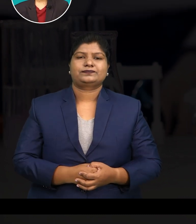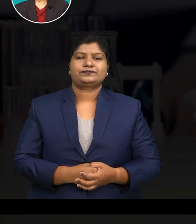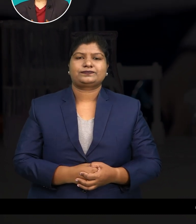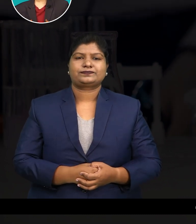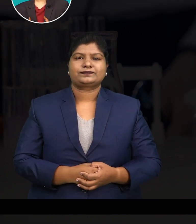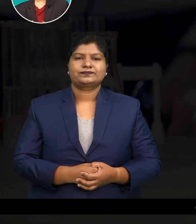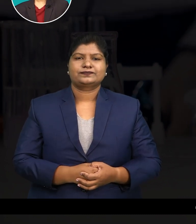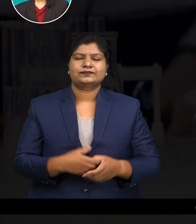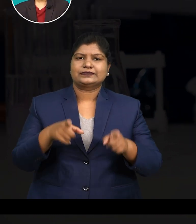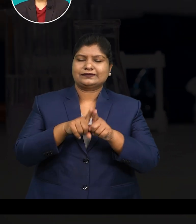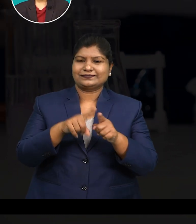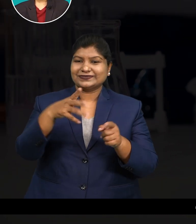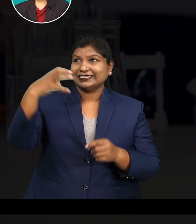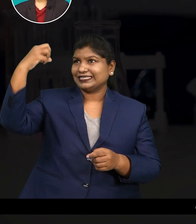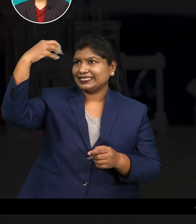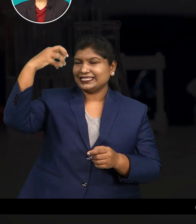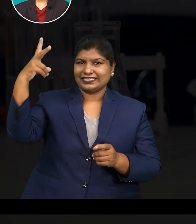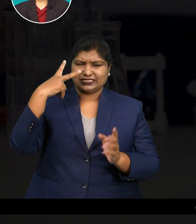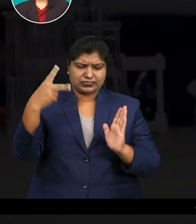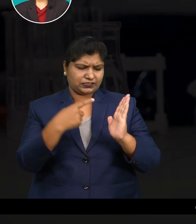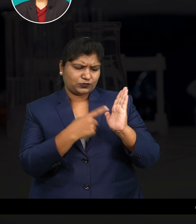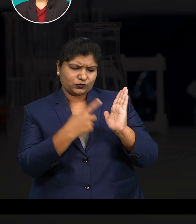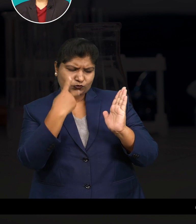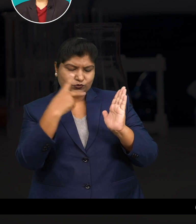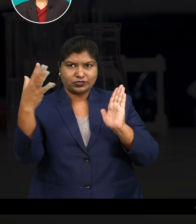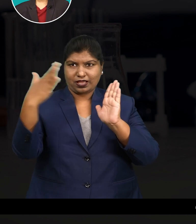Hold the paper against the light.